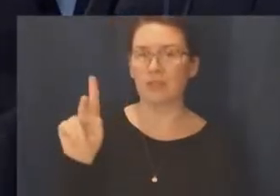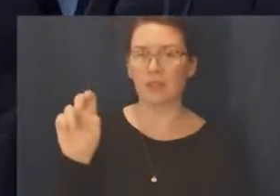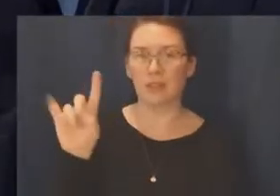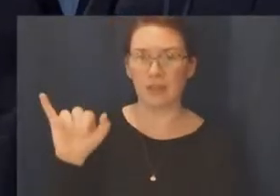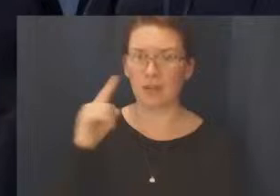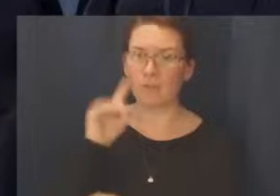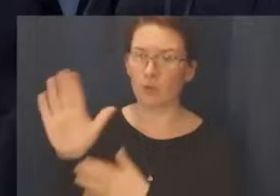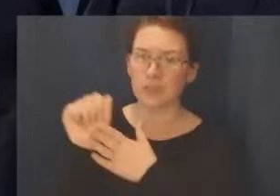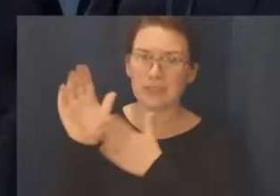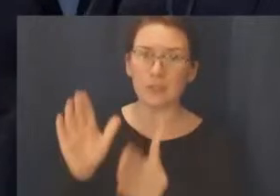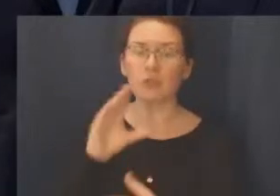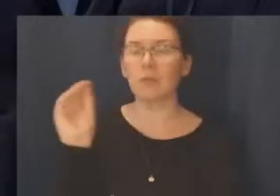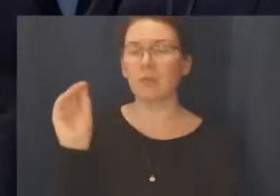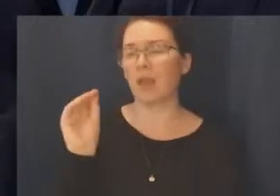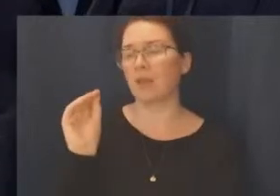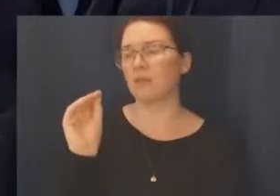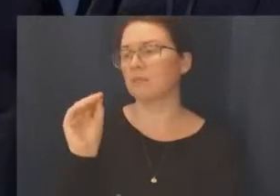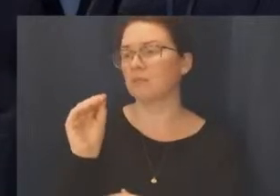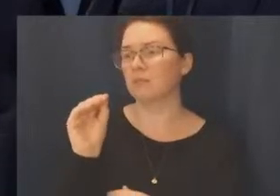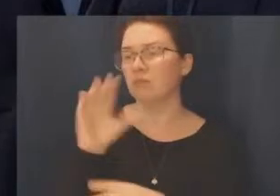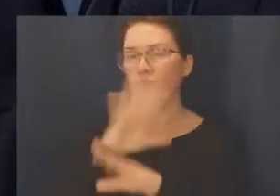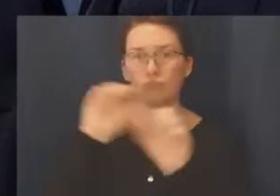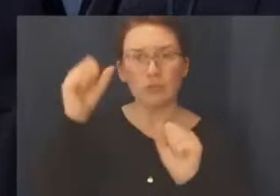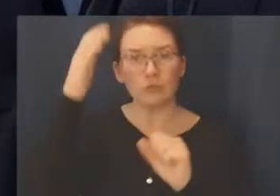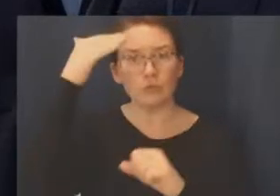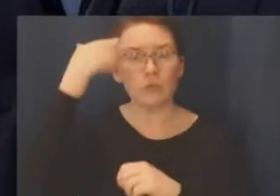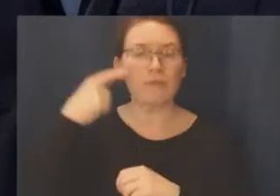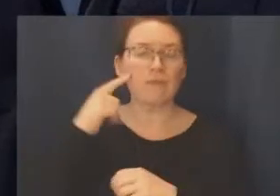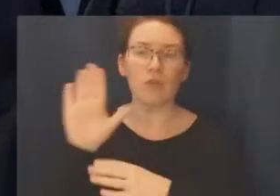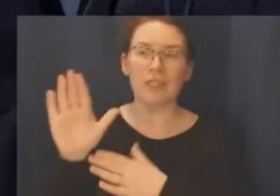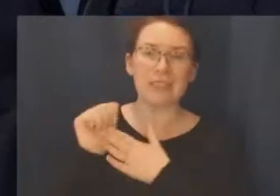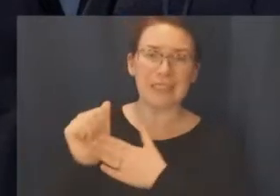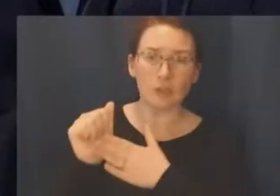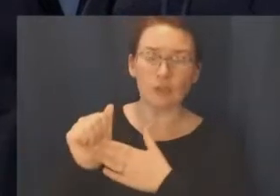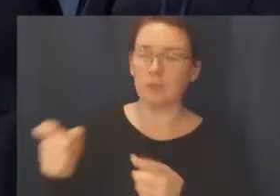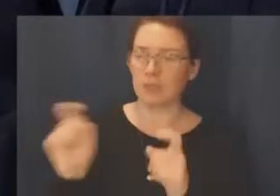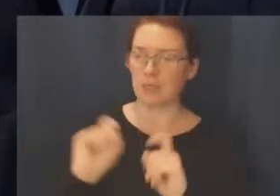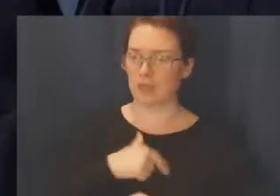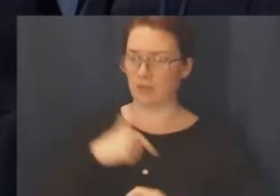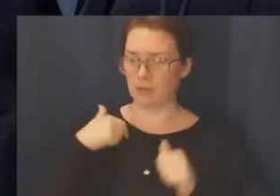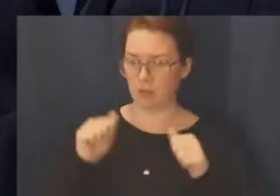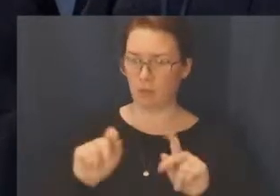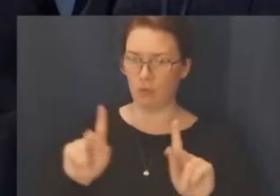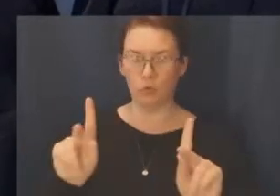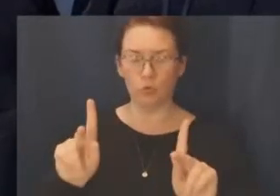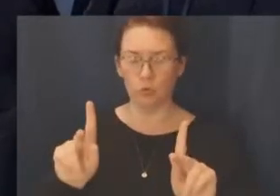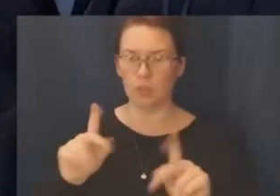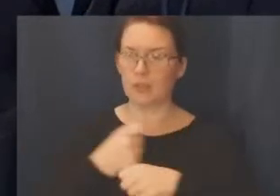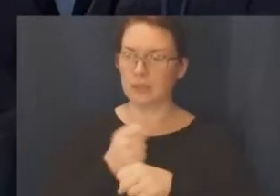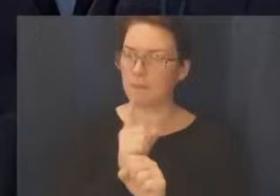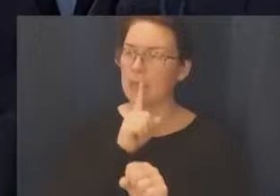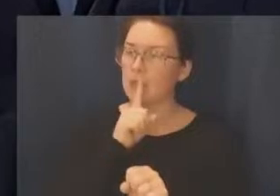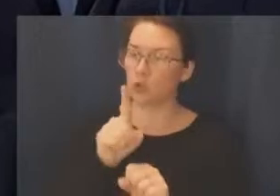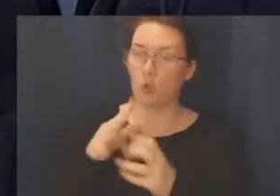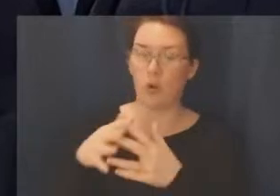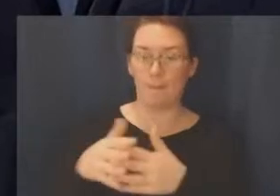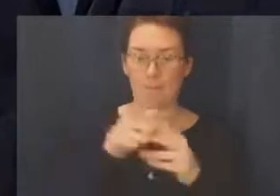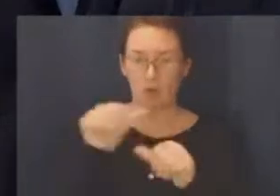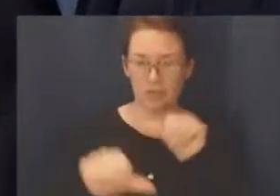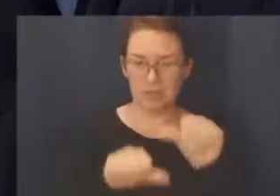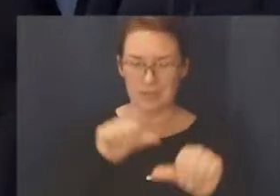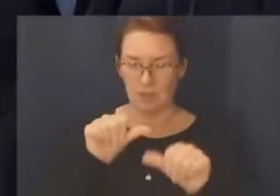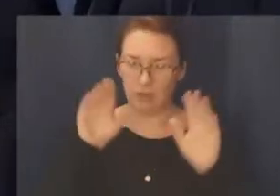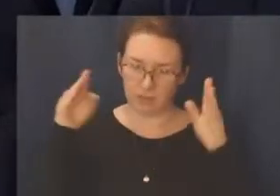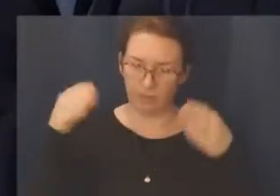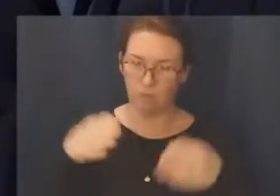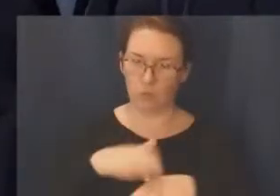his leadership in giving us the opportunity to turn the ingenuity of American scientists to the questions of how to improve American health